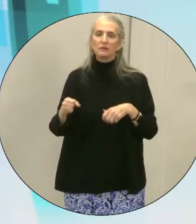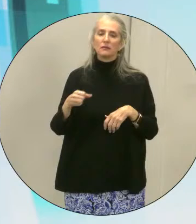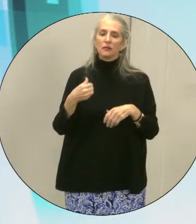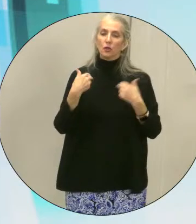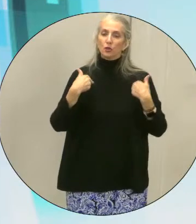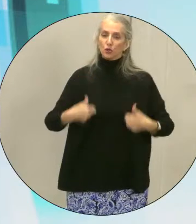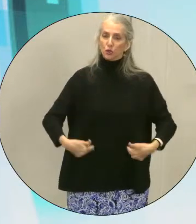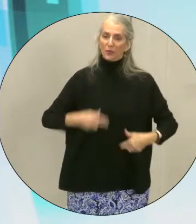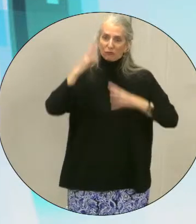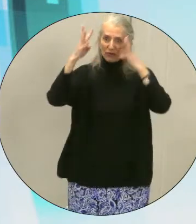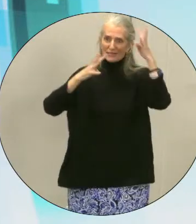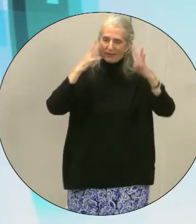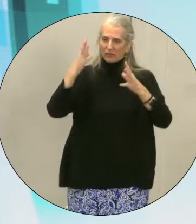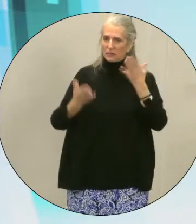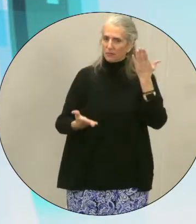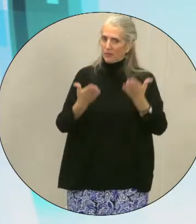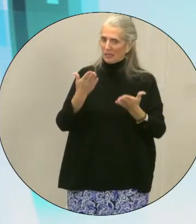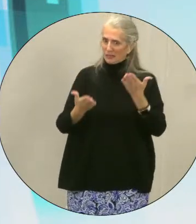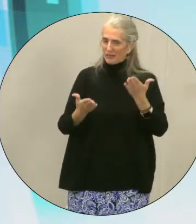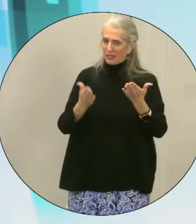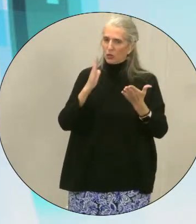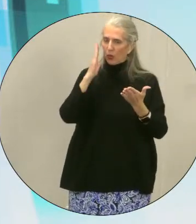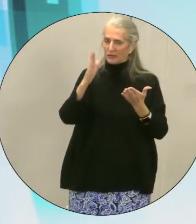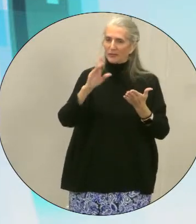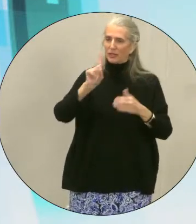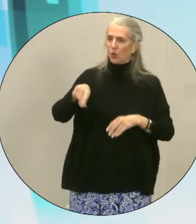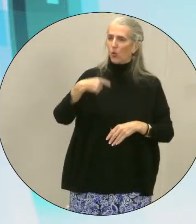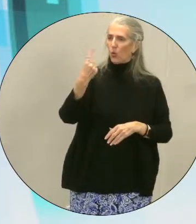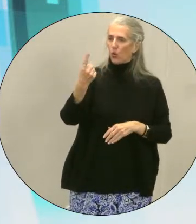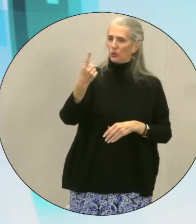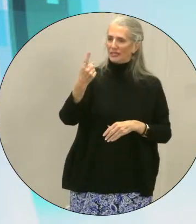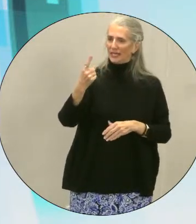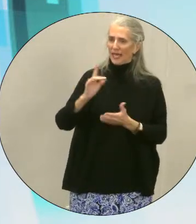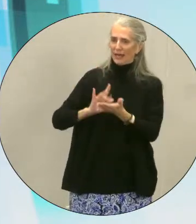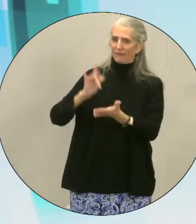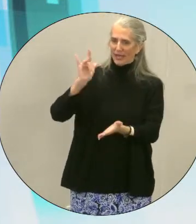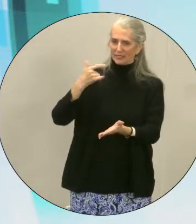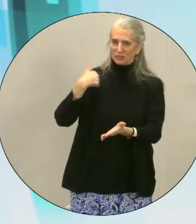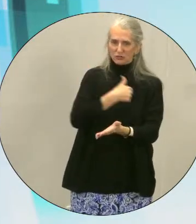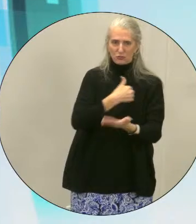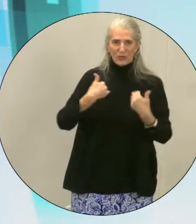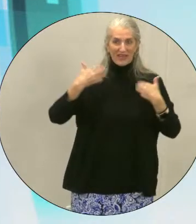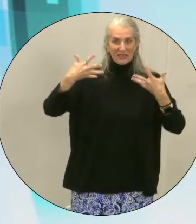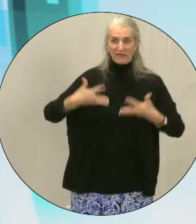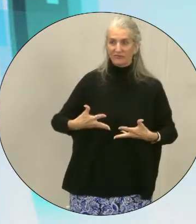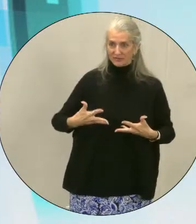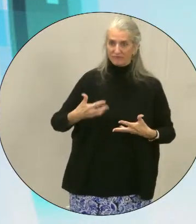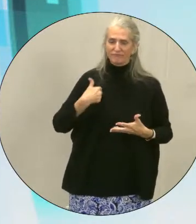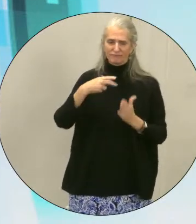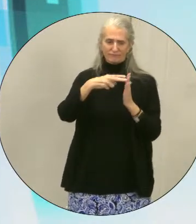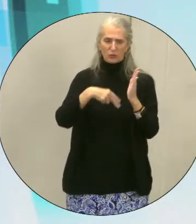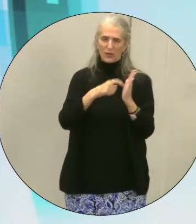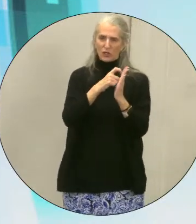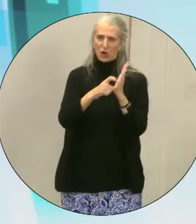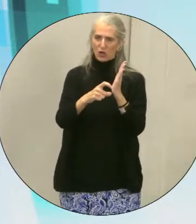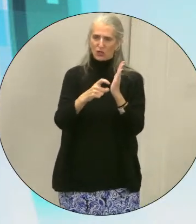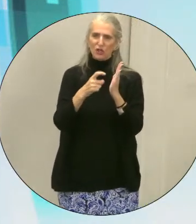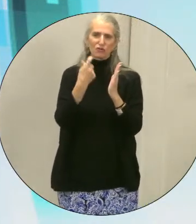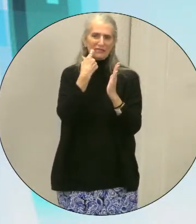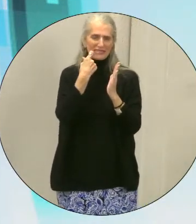is quite possibly going to be the only advantage that we have left. I read an article recently that